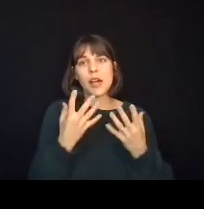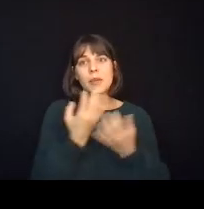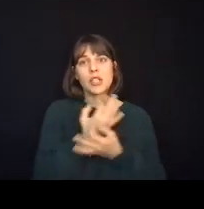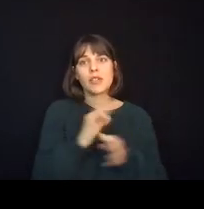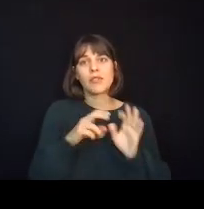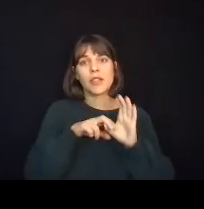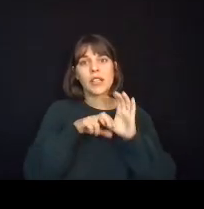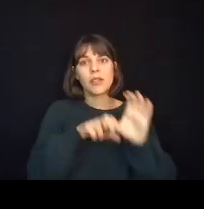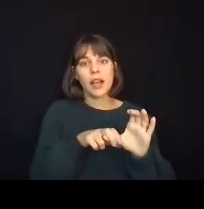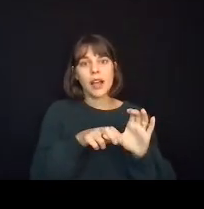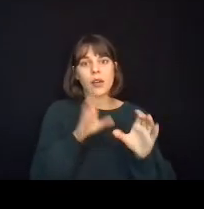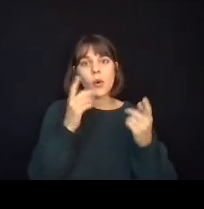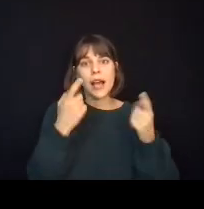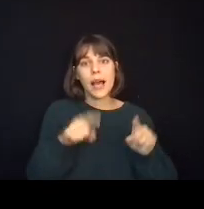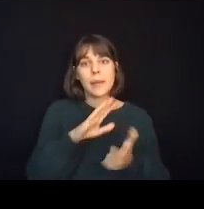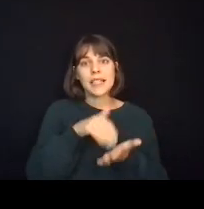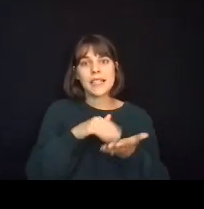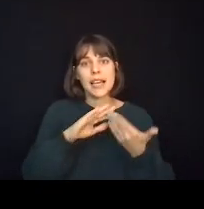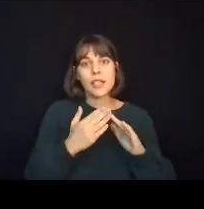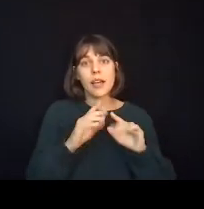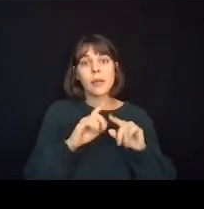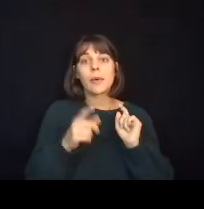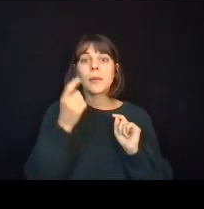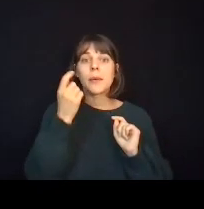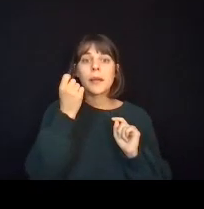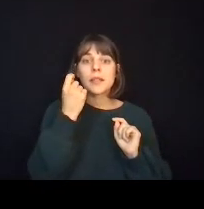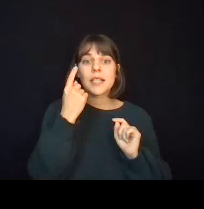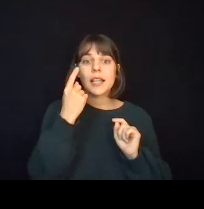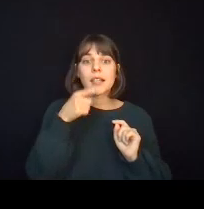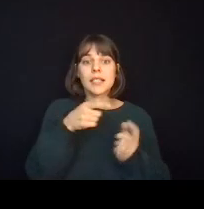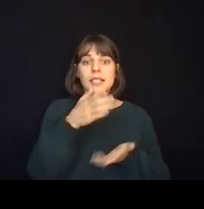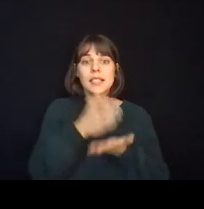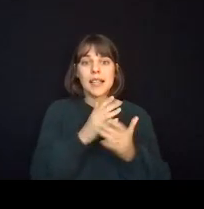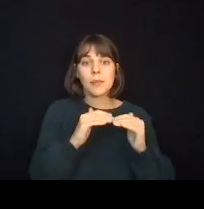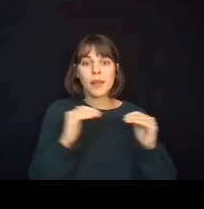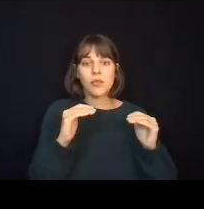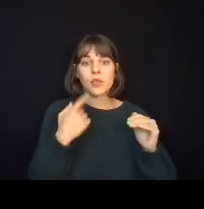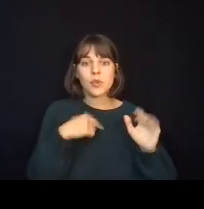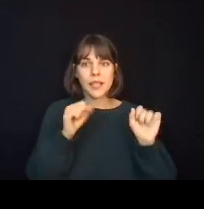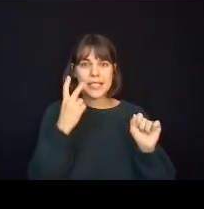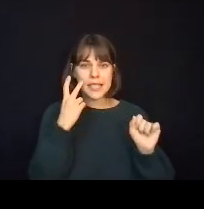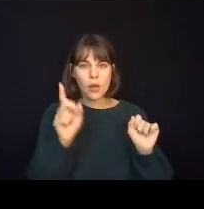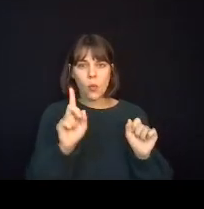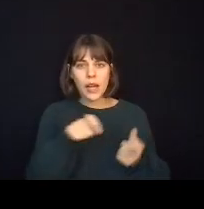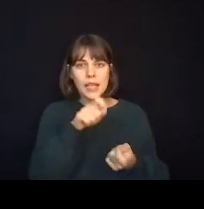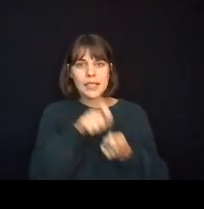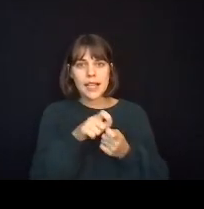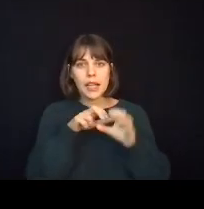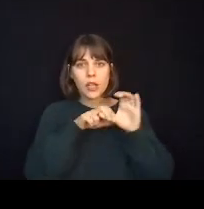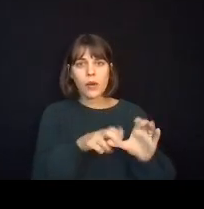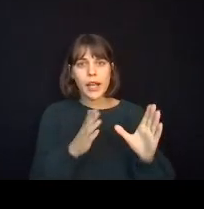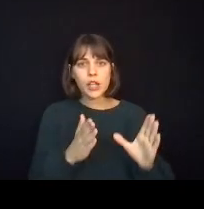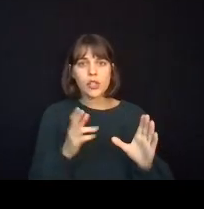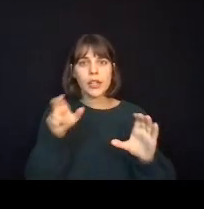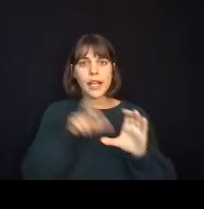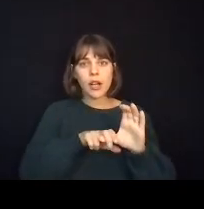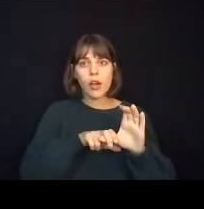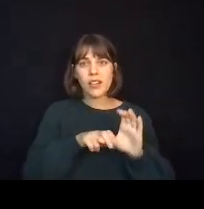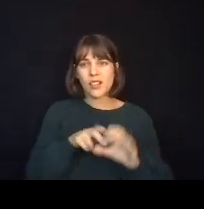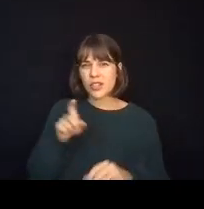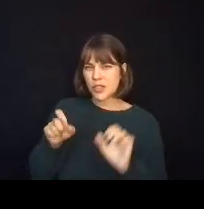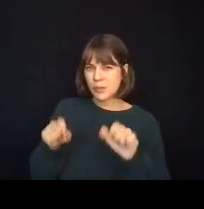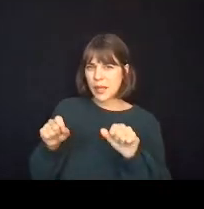downtown. But given that this is stop level, we are able to then see kind of where exactly these riders are getting on. You should be able to